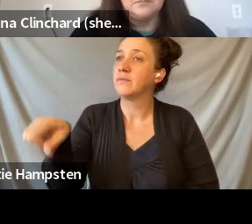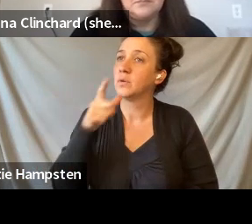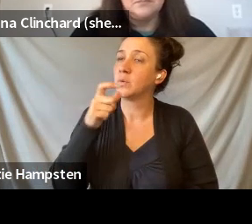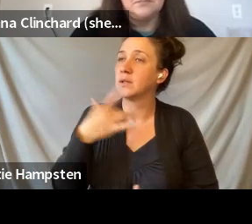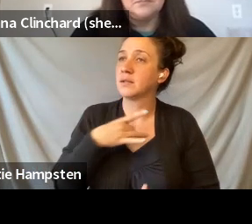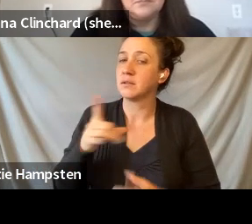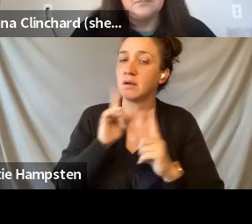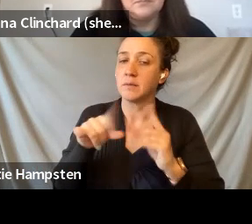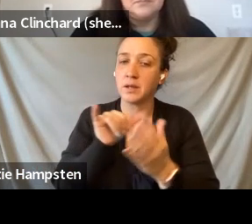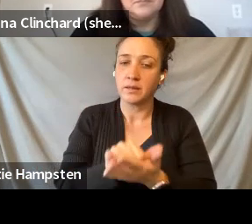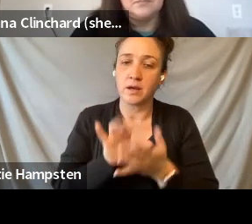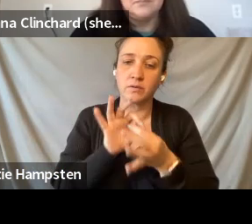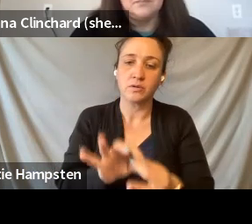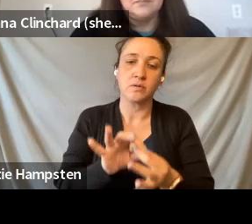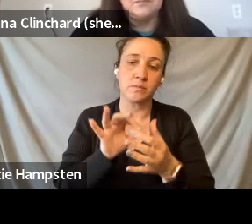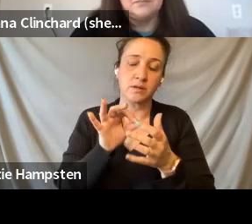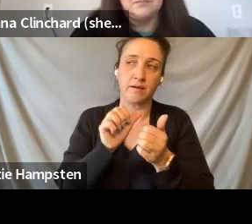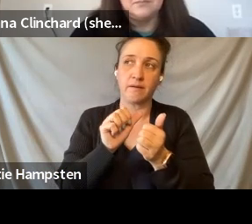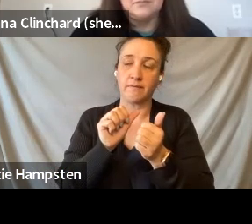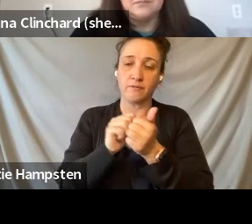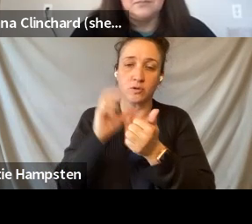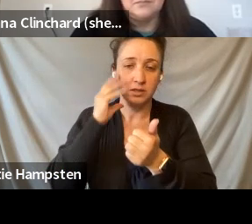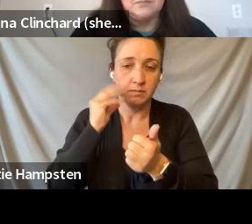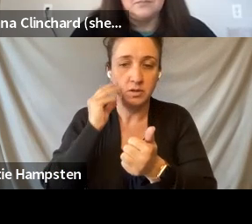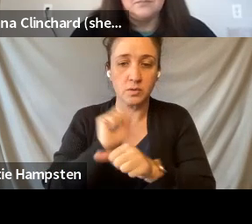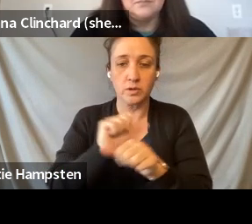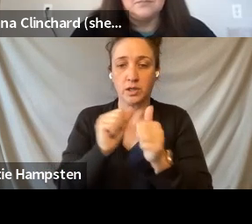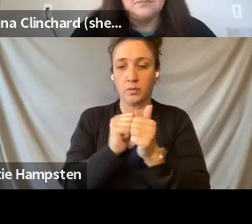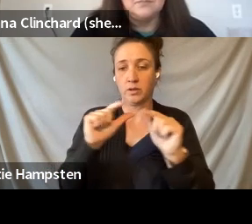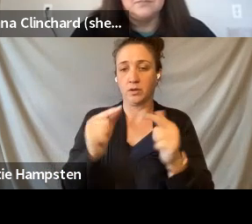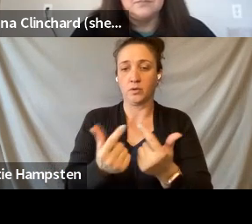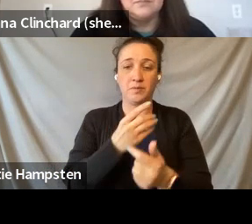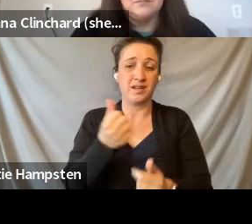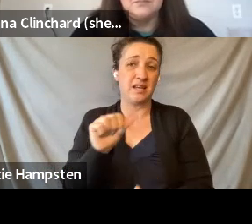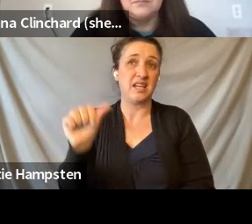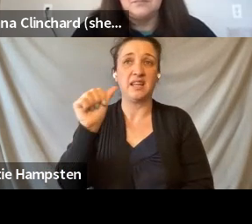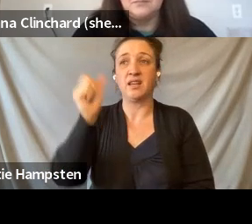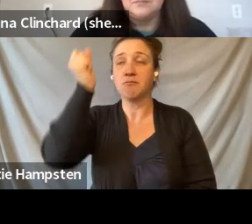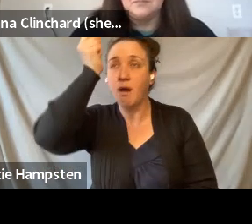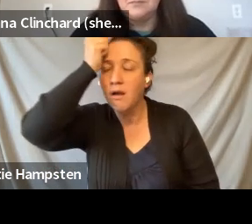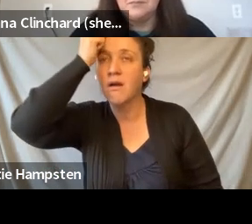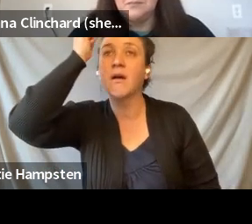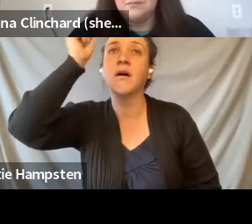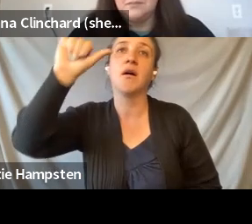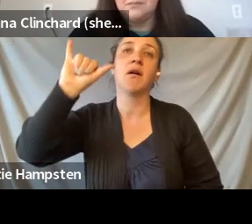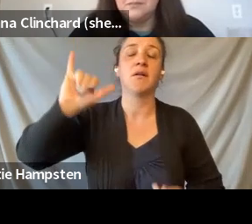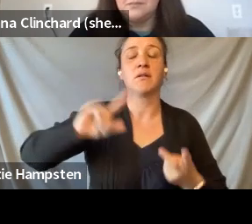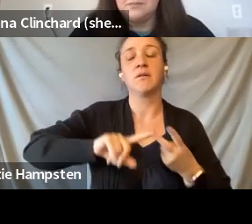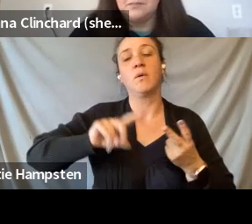of your experience working with the group and any ahas or takeaways.